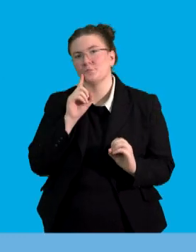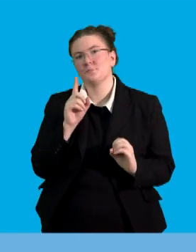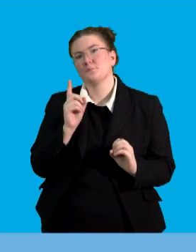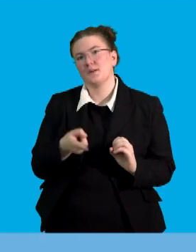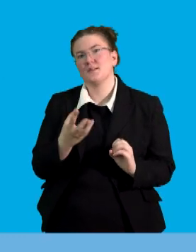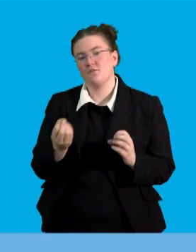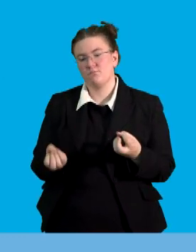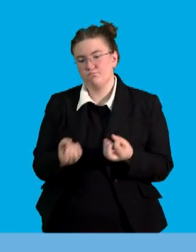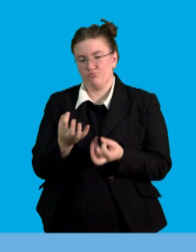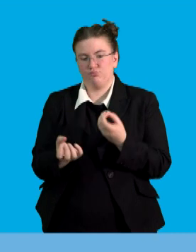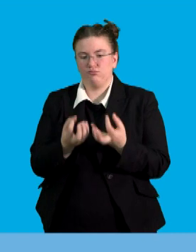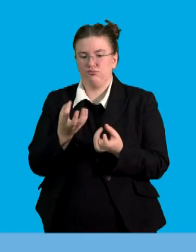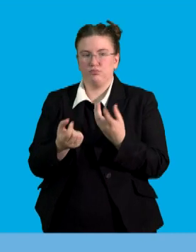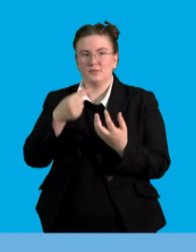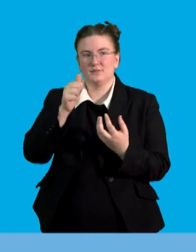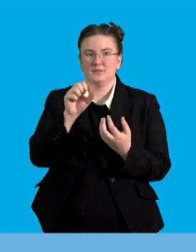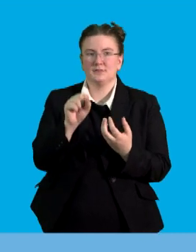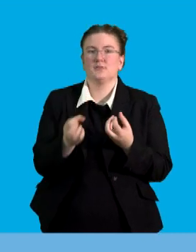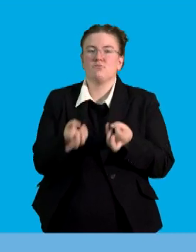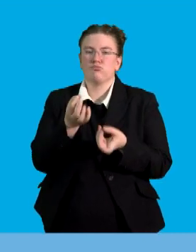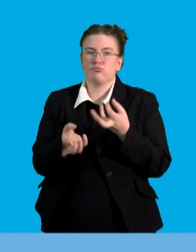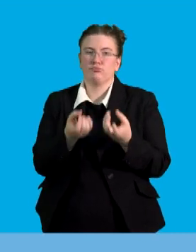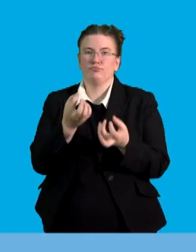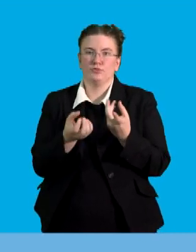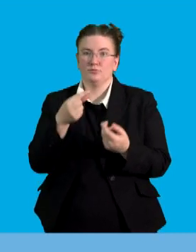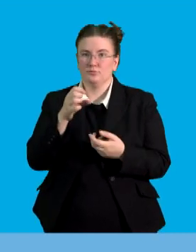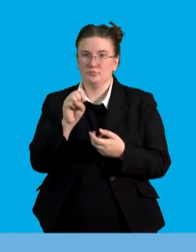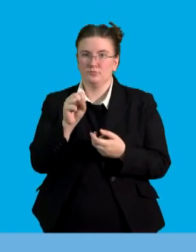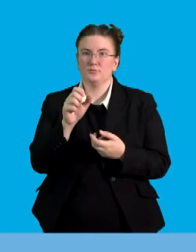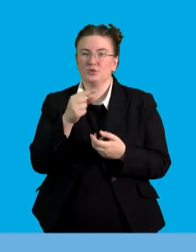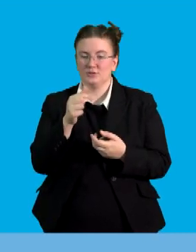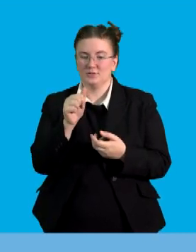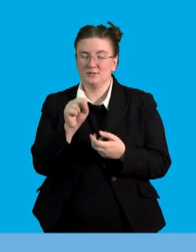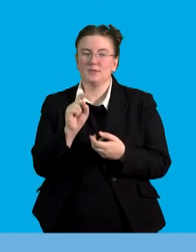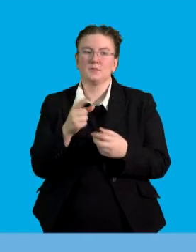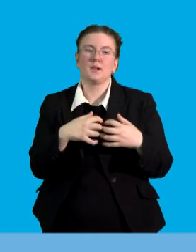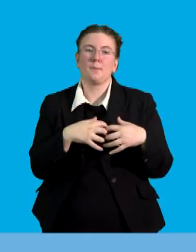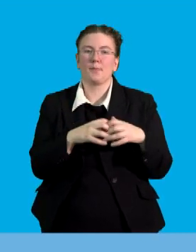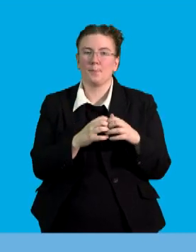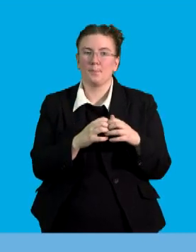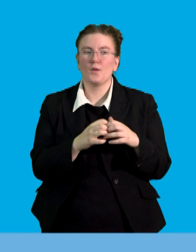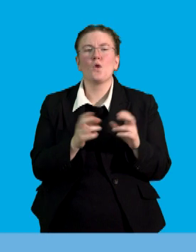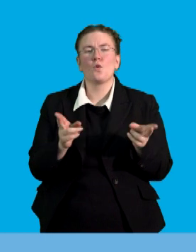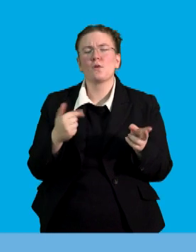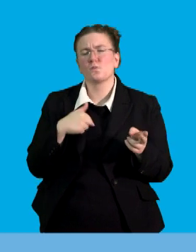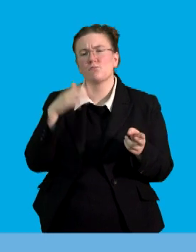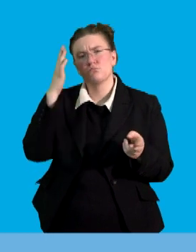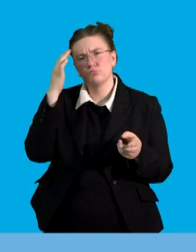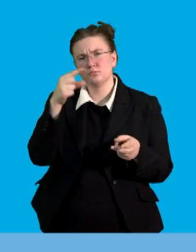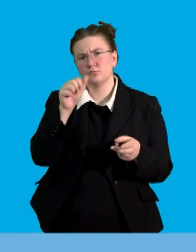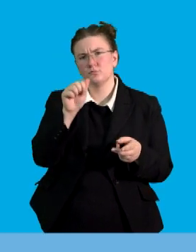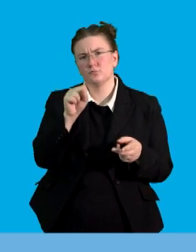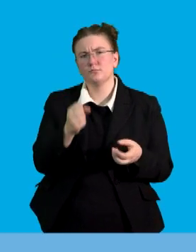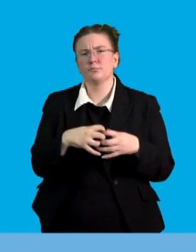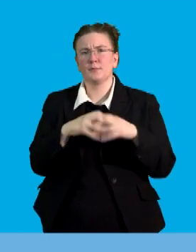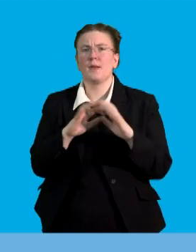bubbles, or there needs to be gas being produced. So a gas needs to be formed. Now, we usually know that a gas has